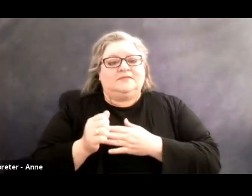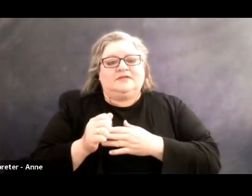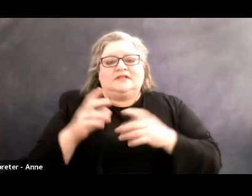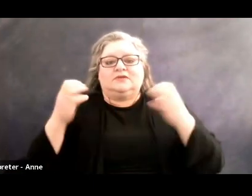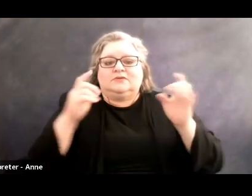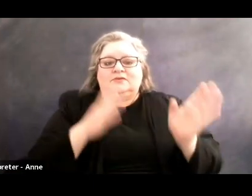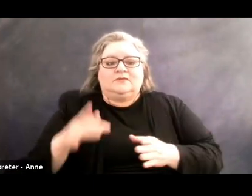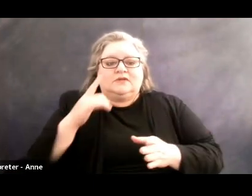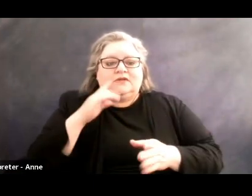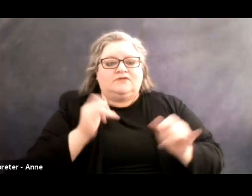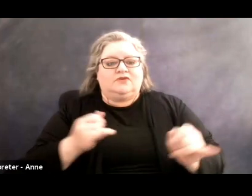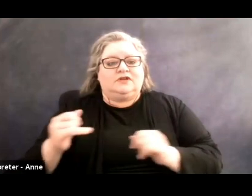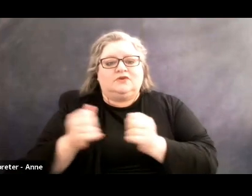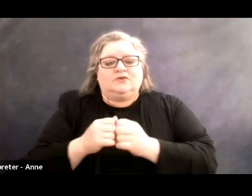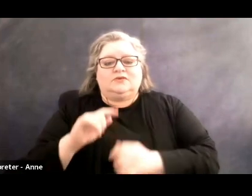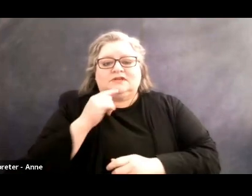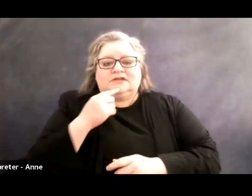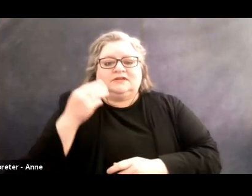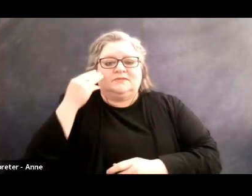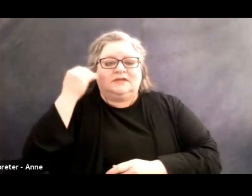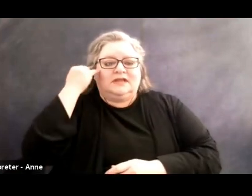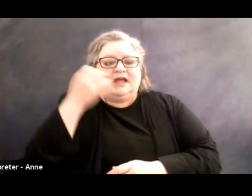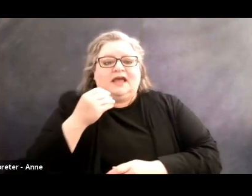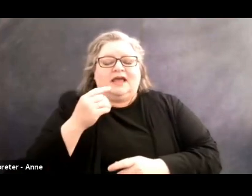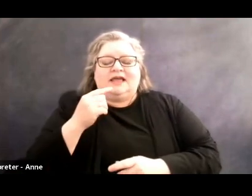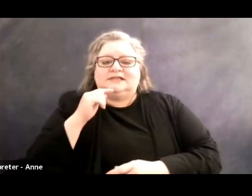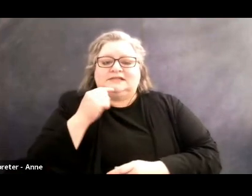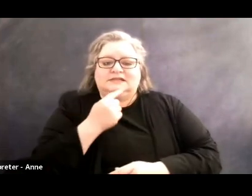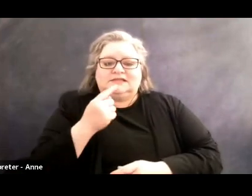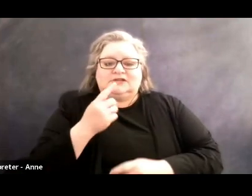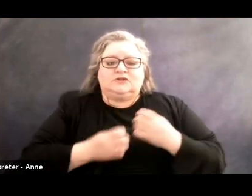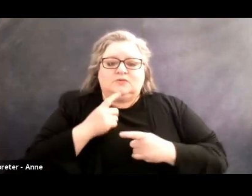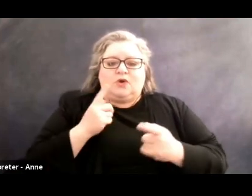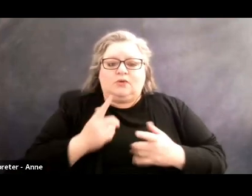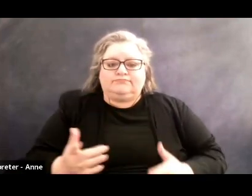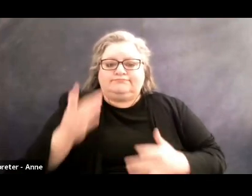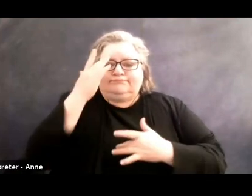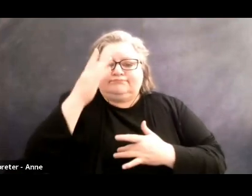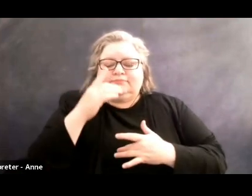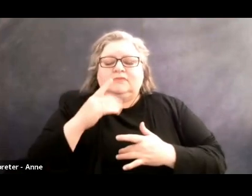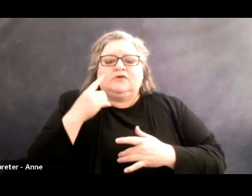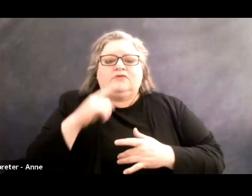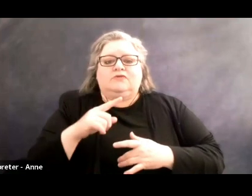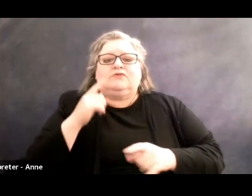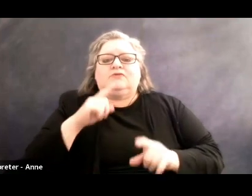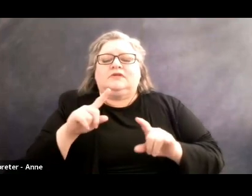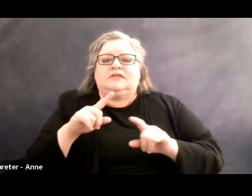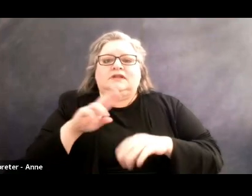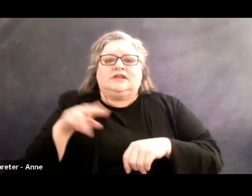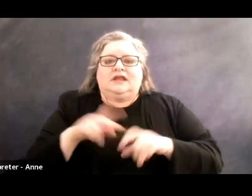with Serious Mental Illness and Serious Emotional Disturbance, presented on behalf of the National Federation of